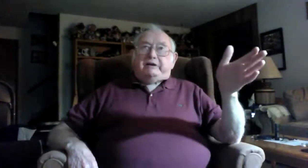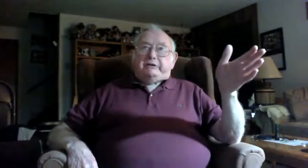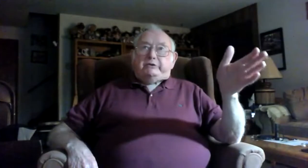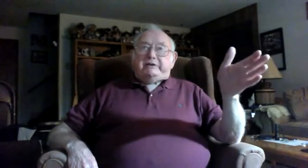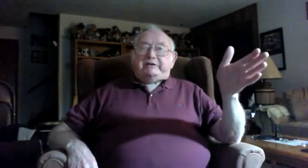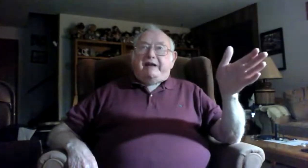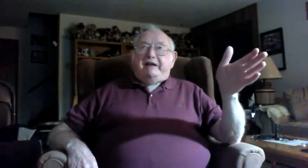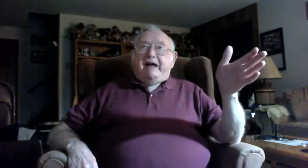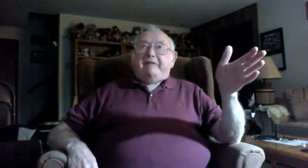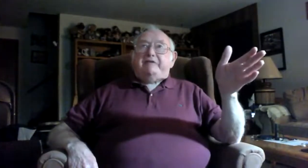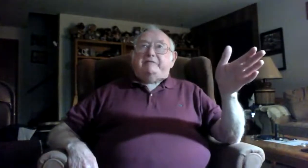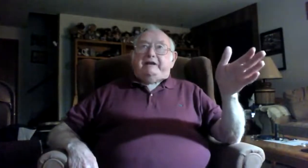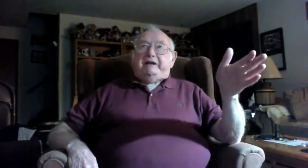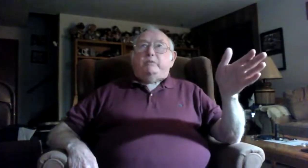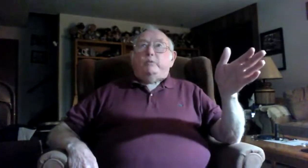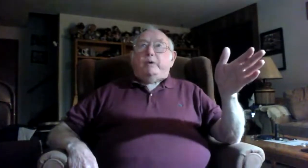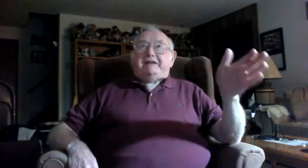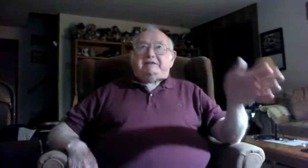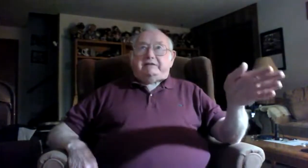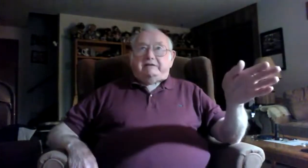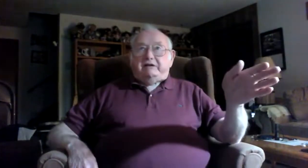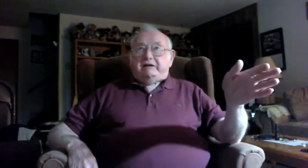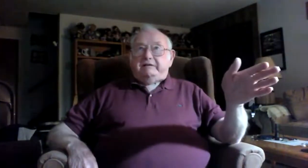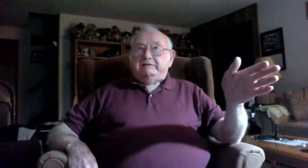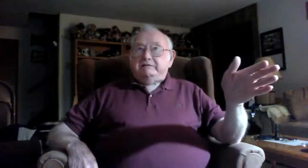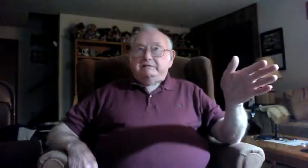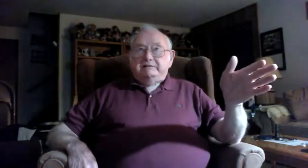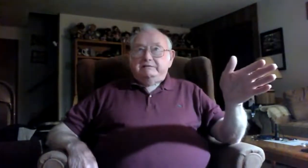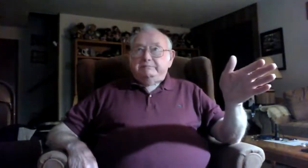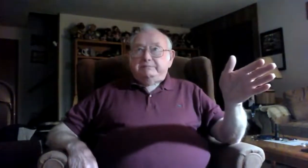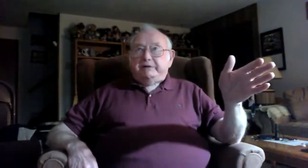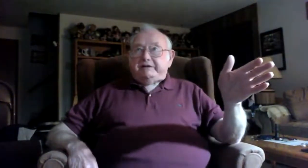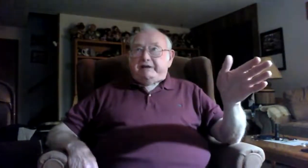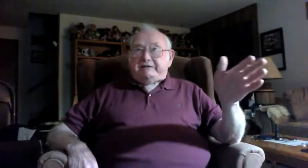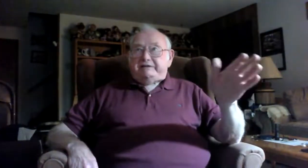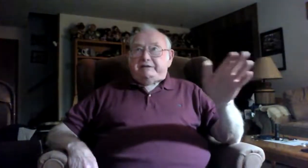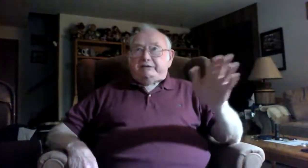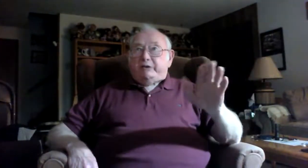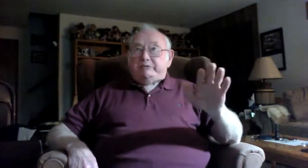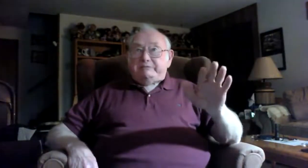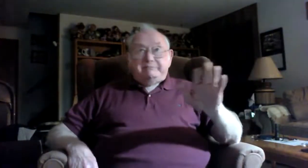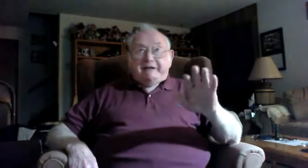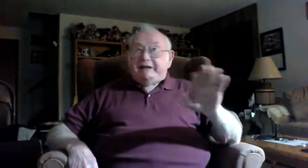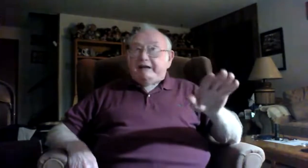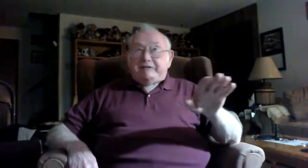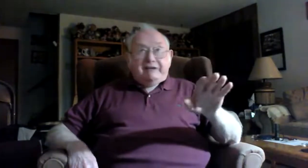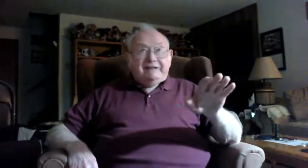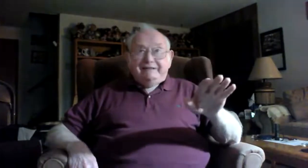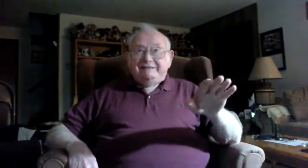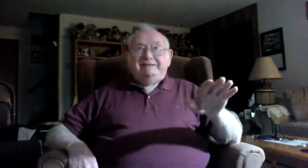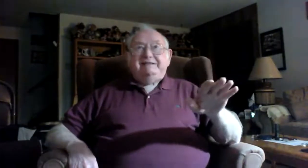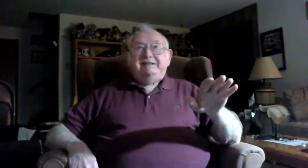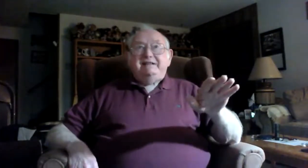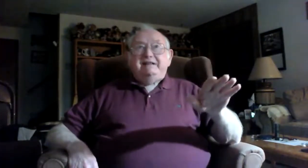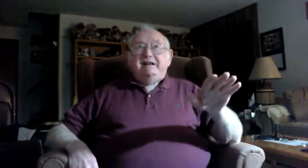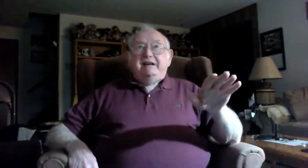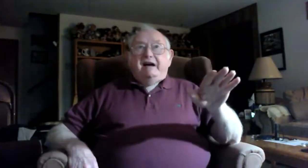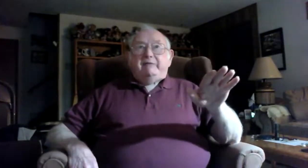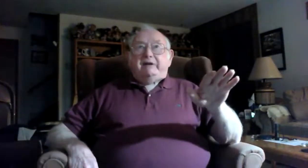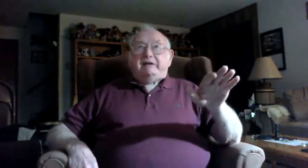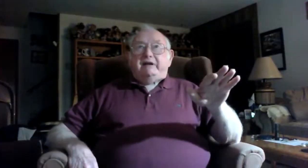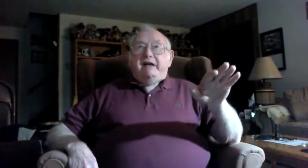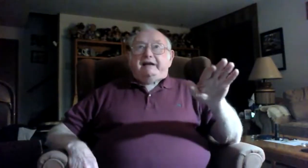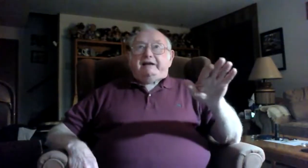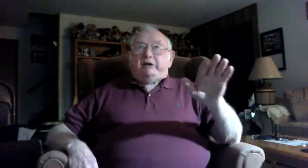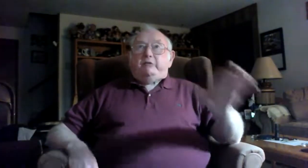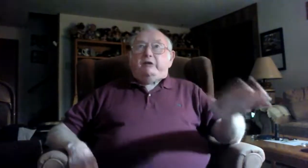want to do is have the money wasted on projects that don't mean anything. I